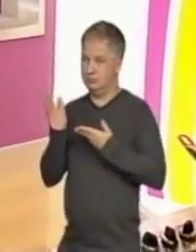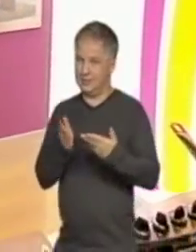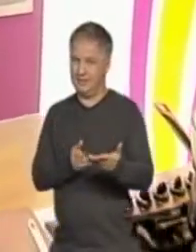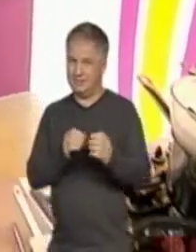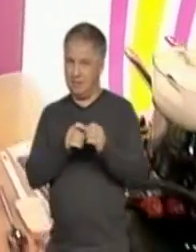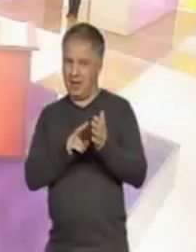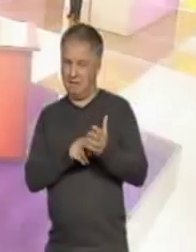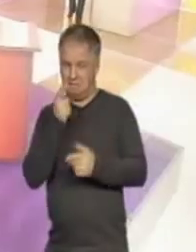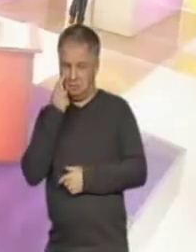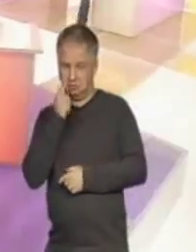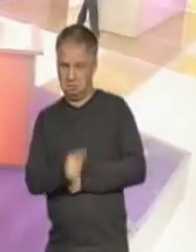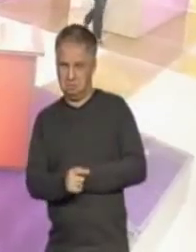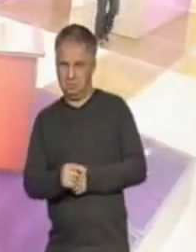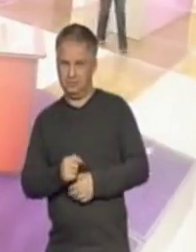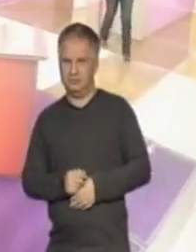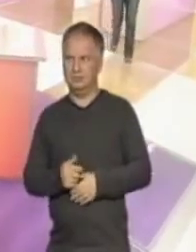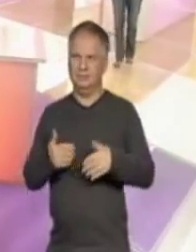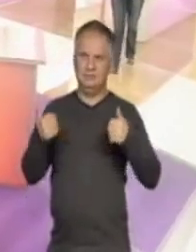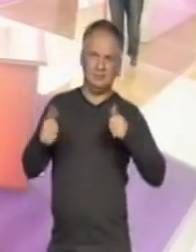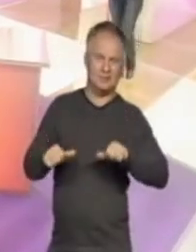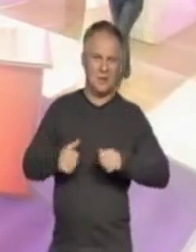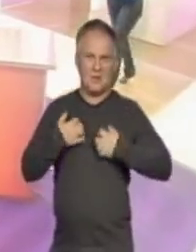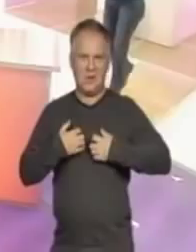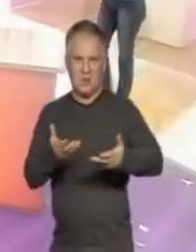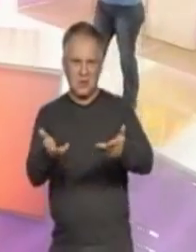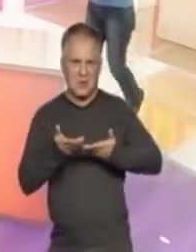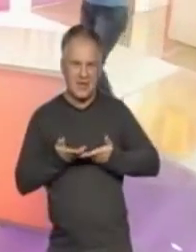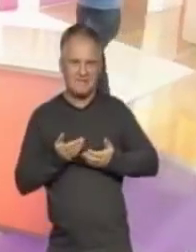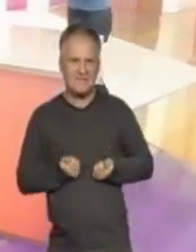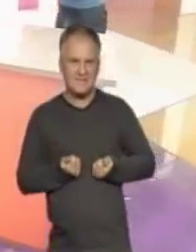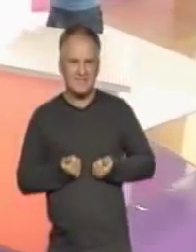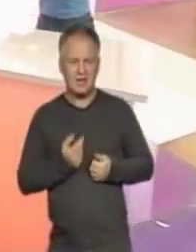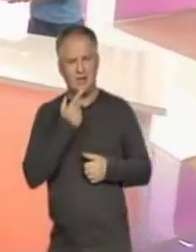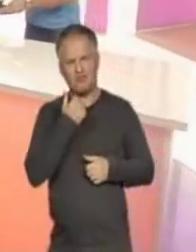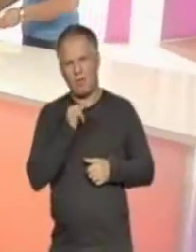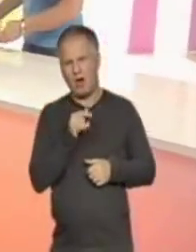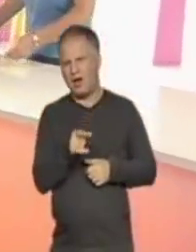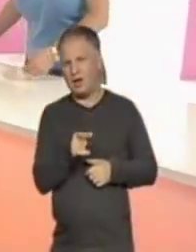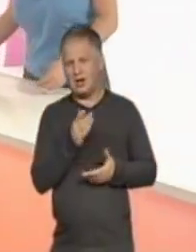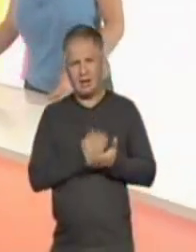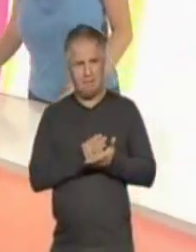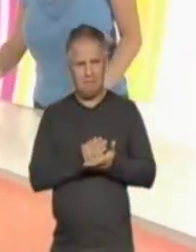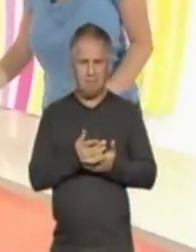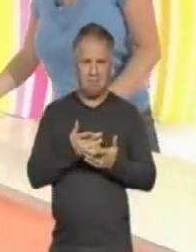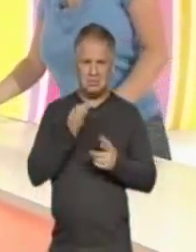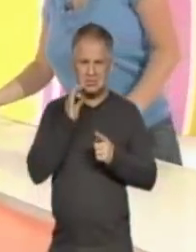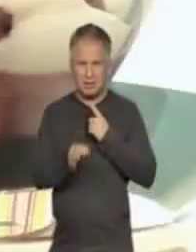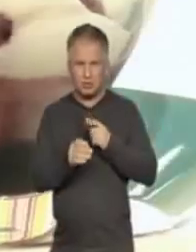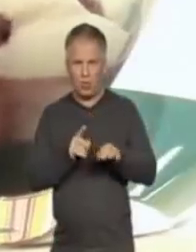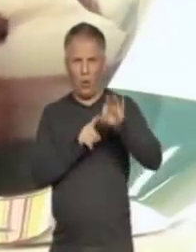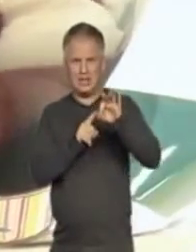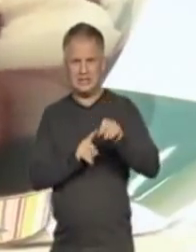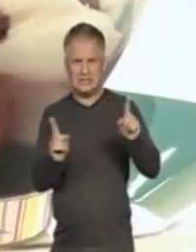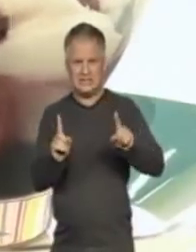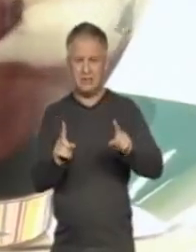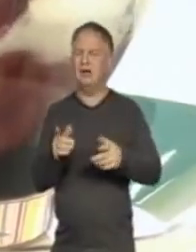and see what she thinks of this one. Angela, bring it over. The red wine that you used in there, does it have to be any particular quality?